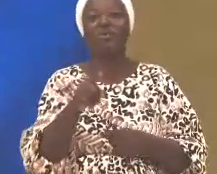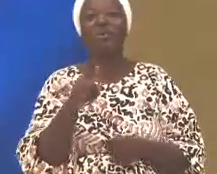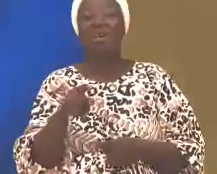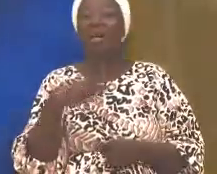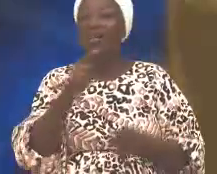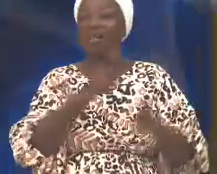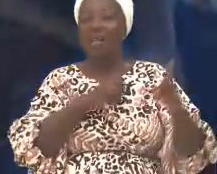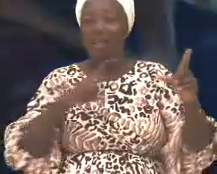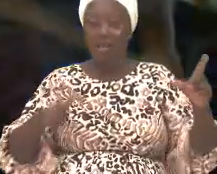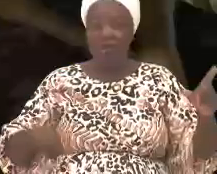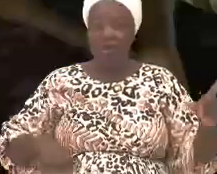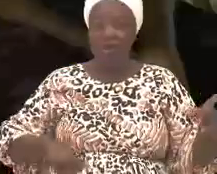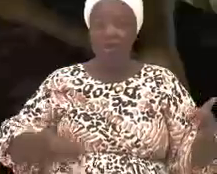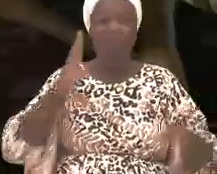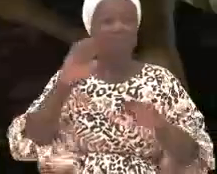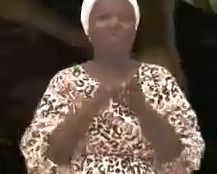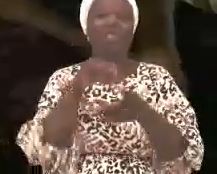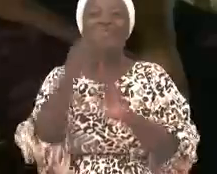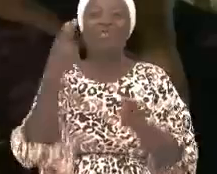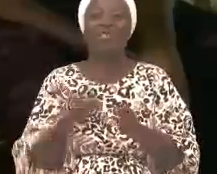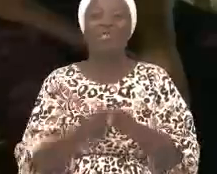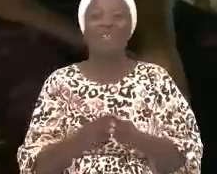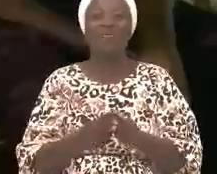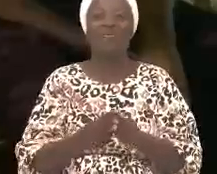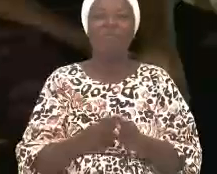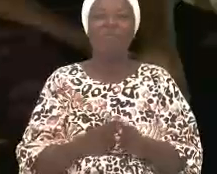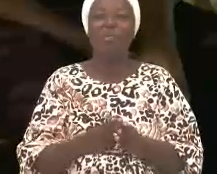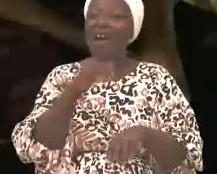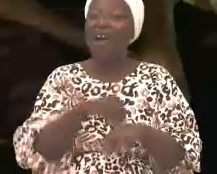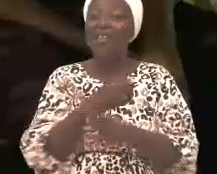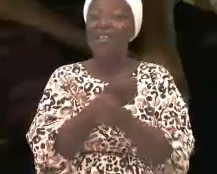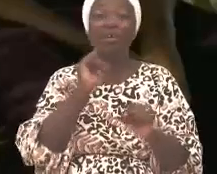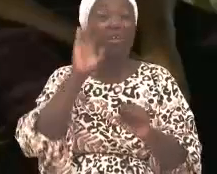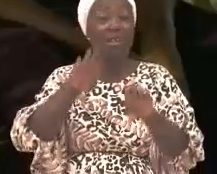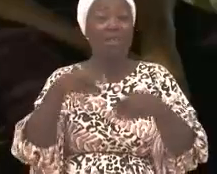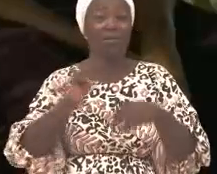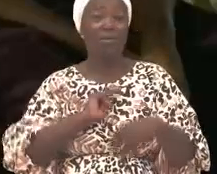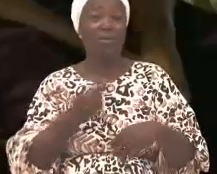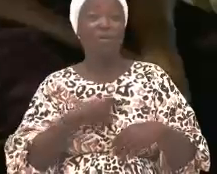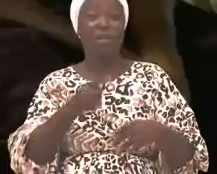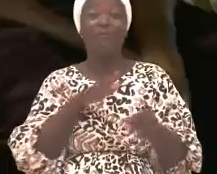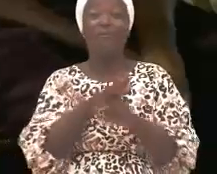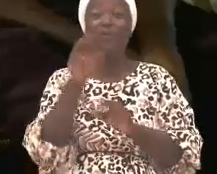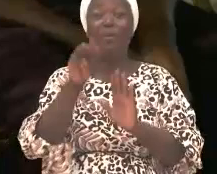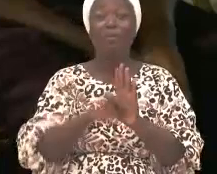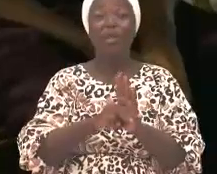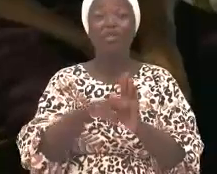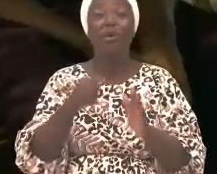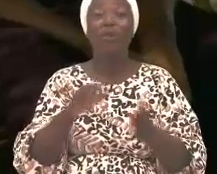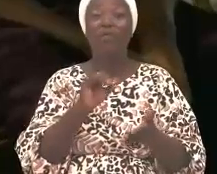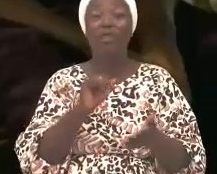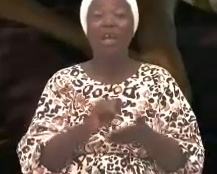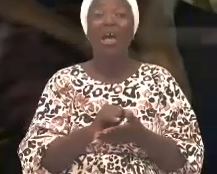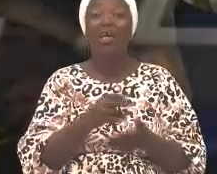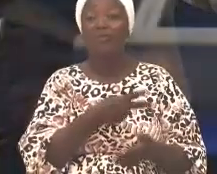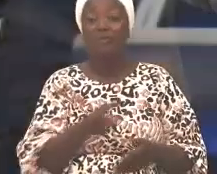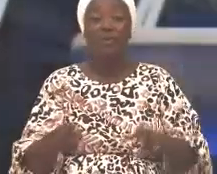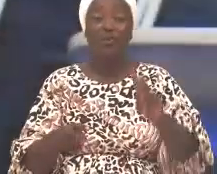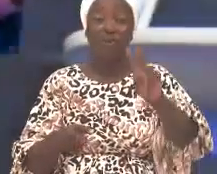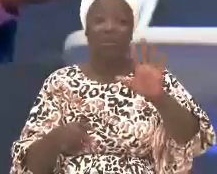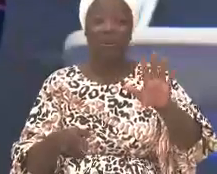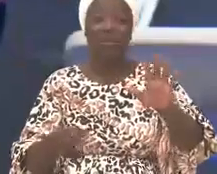Lord will do it. At salvation, he gives us the fulfillment of verse 25. He cleanses